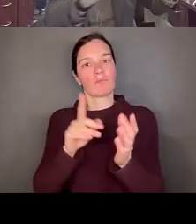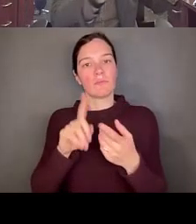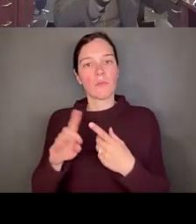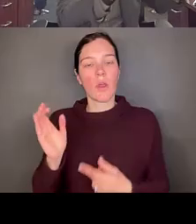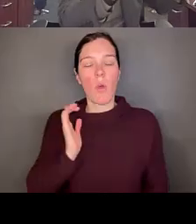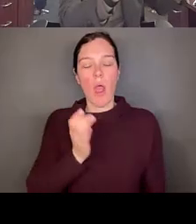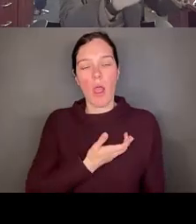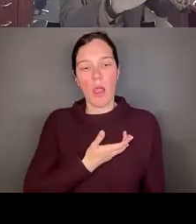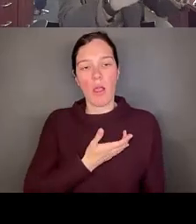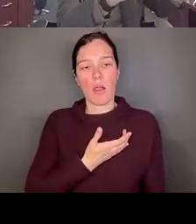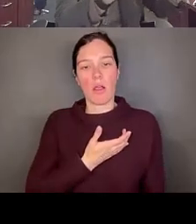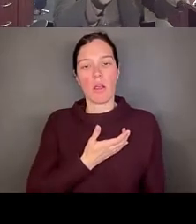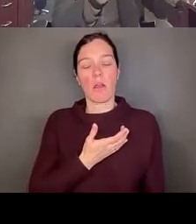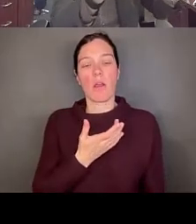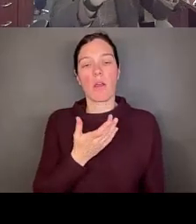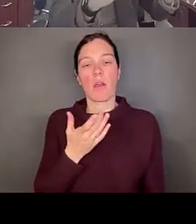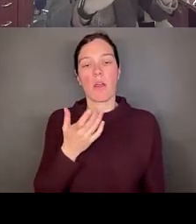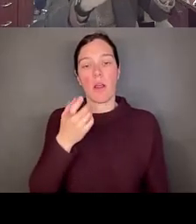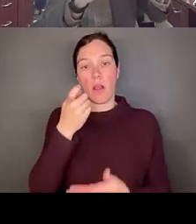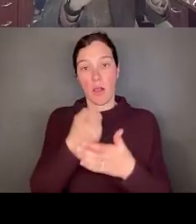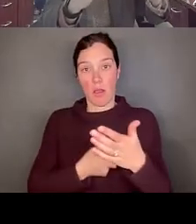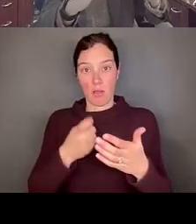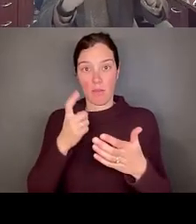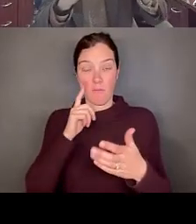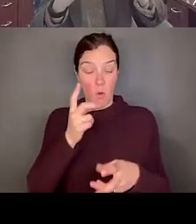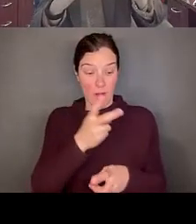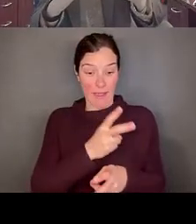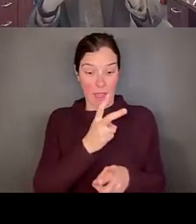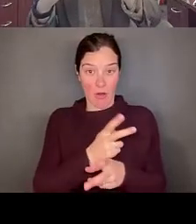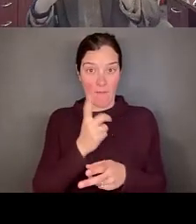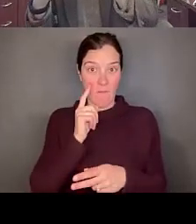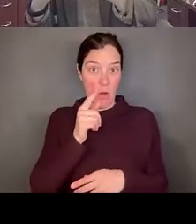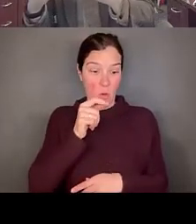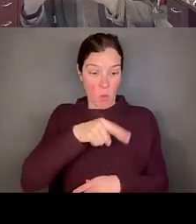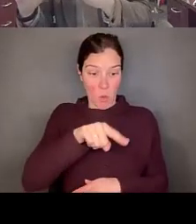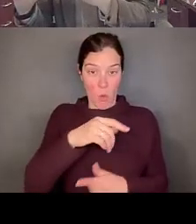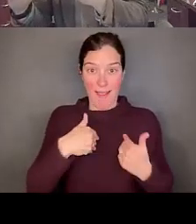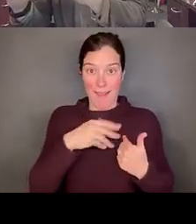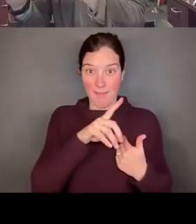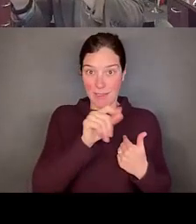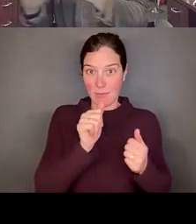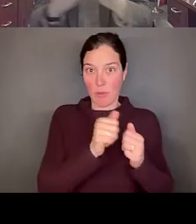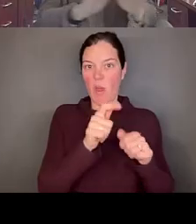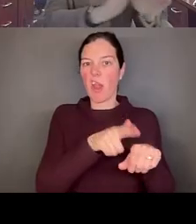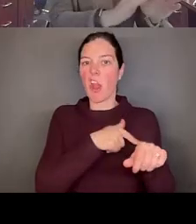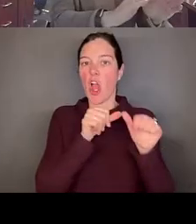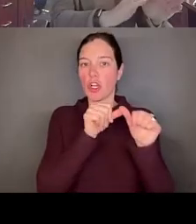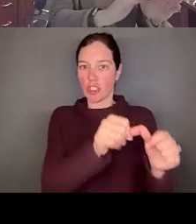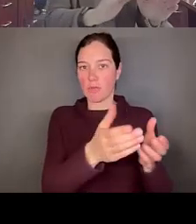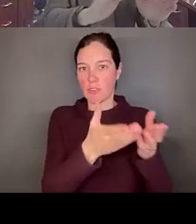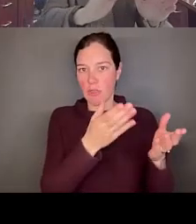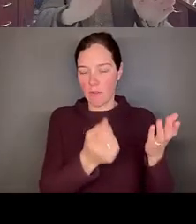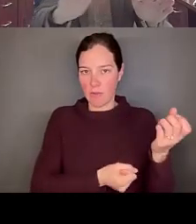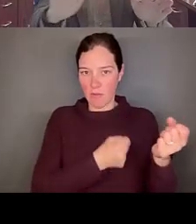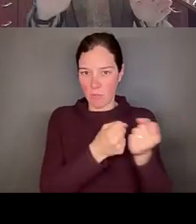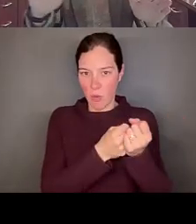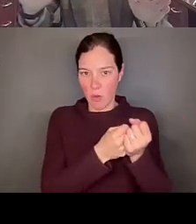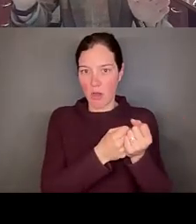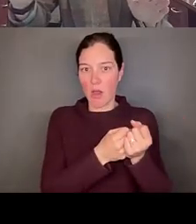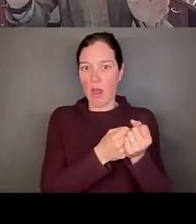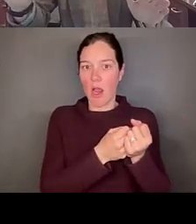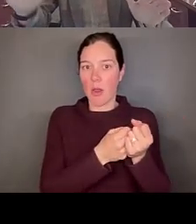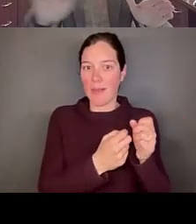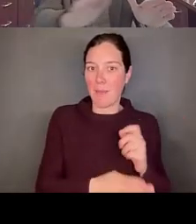our costs for caring for those with disabilities under long-term services and supports are moving at a higher